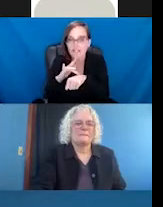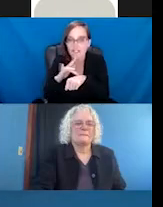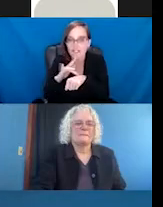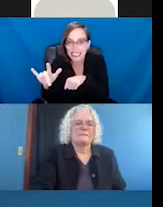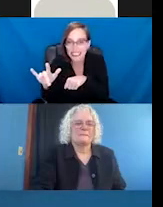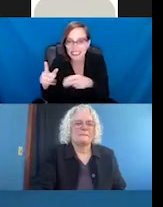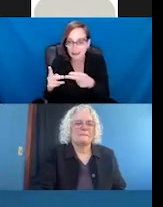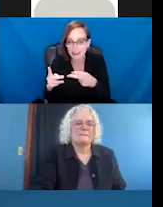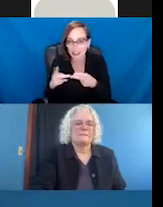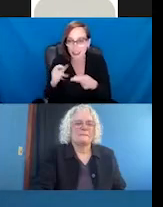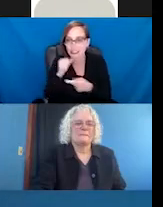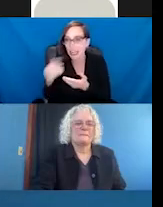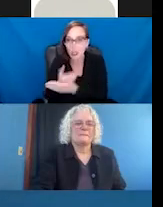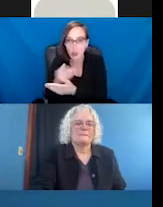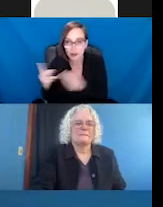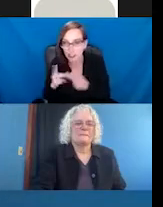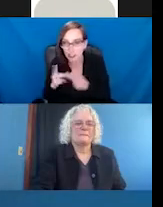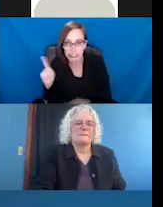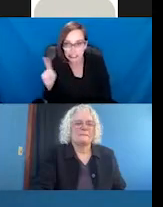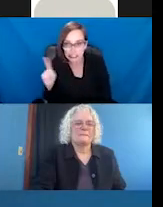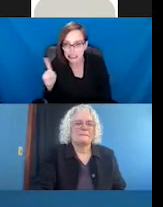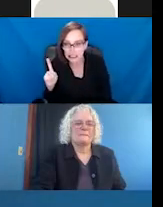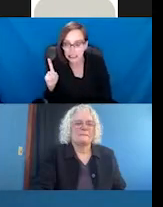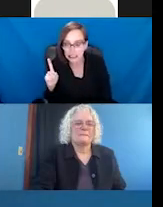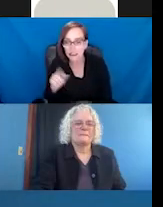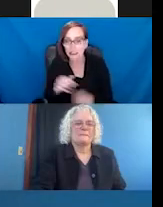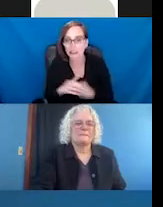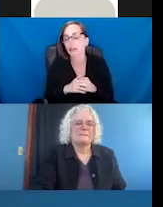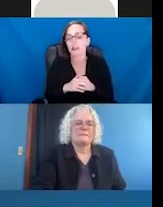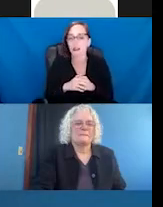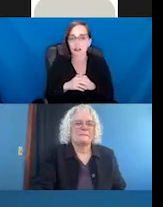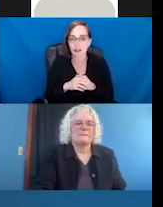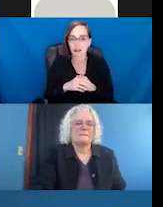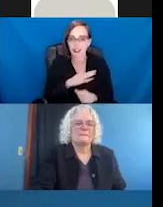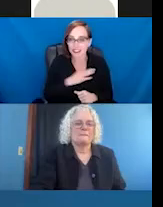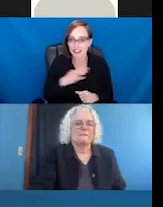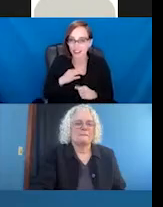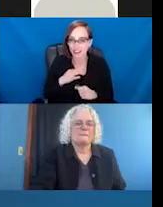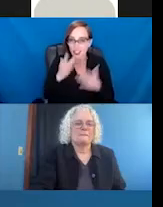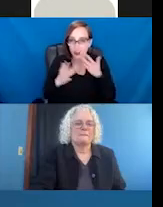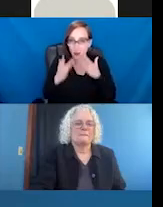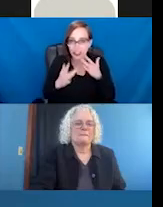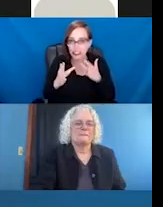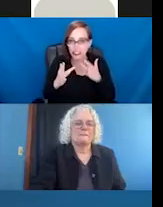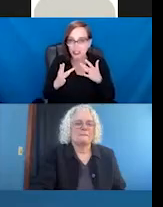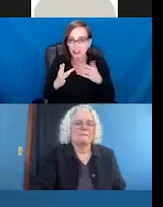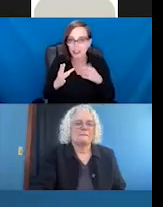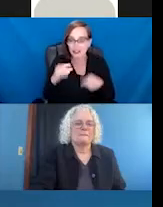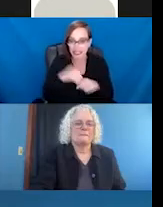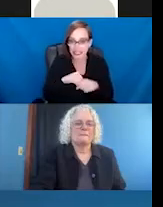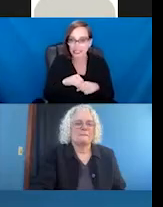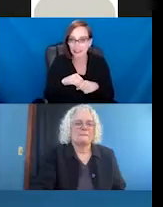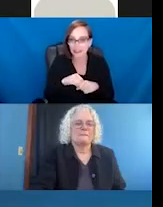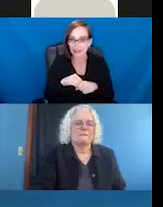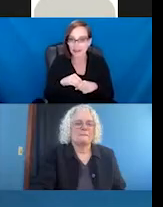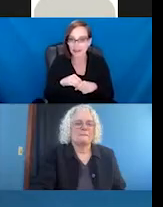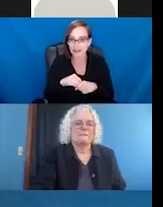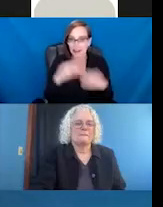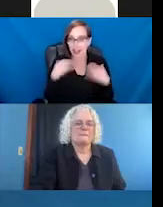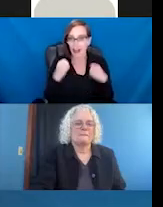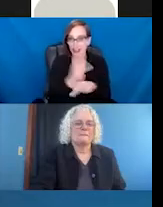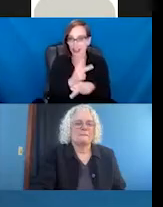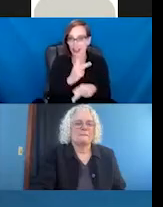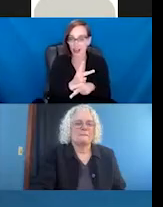And the shortage and these and other positions in the industry are just creating